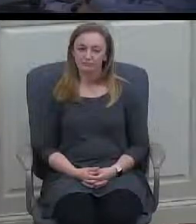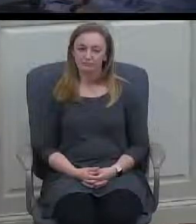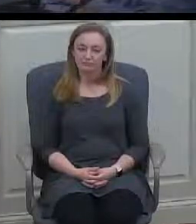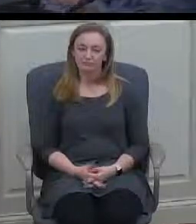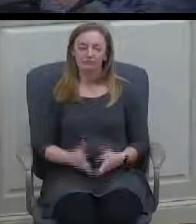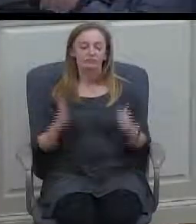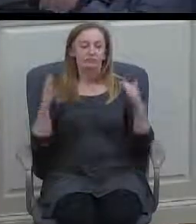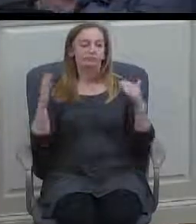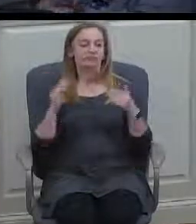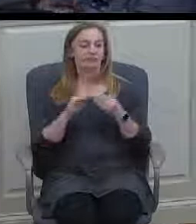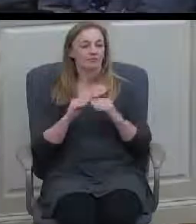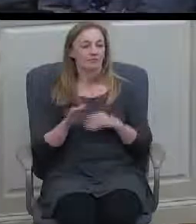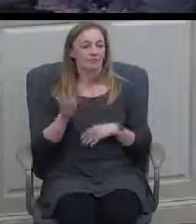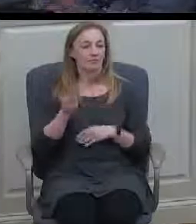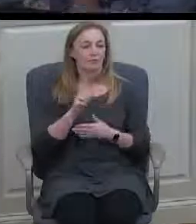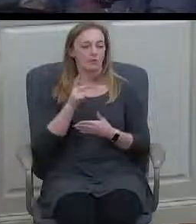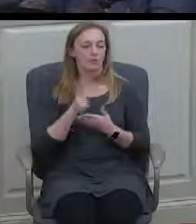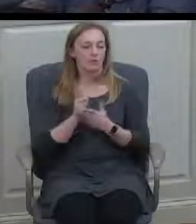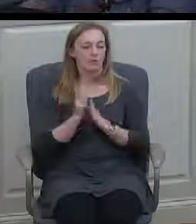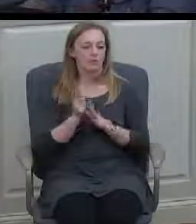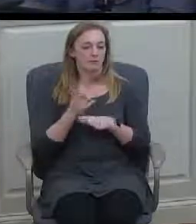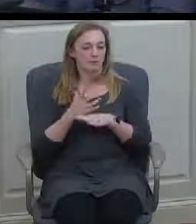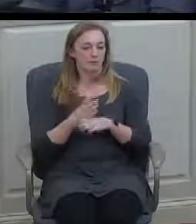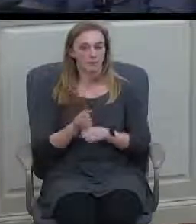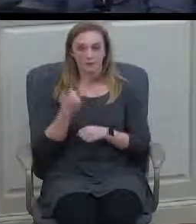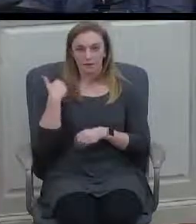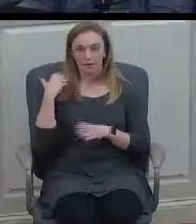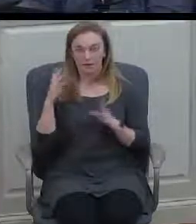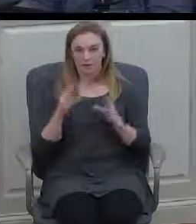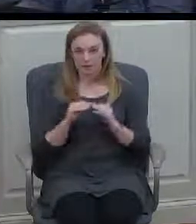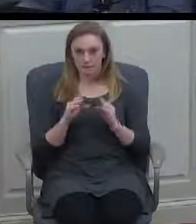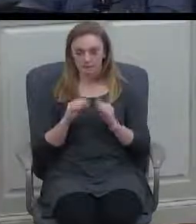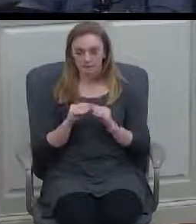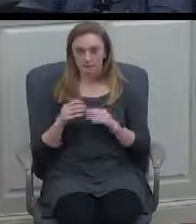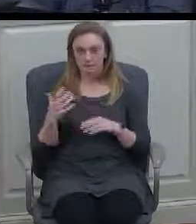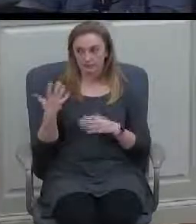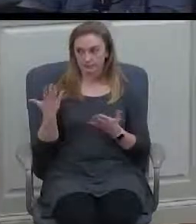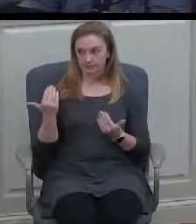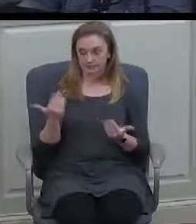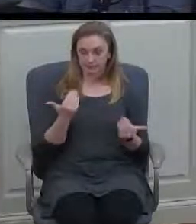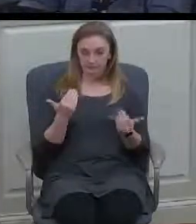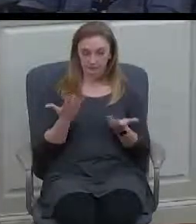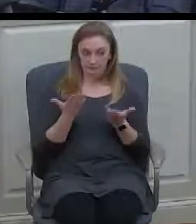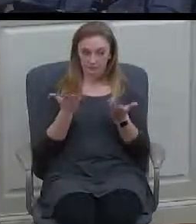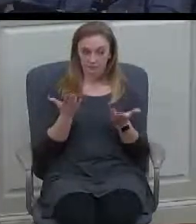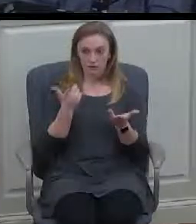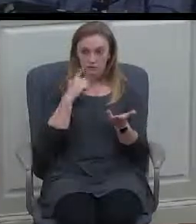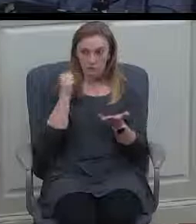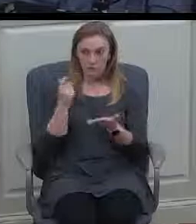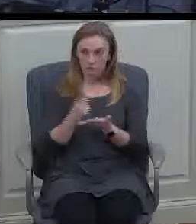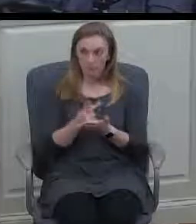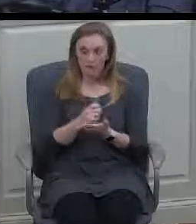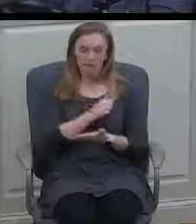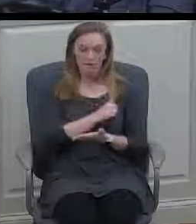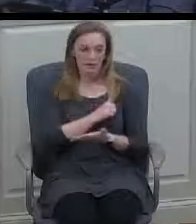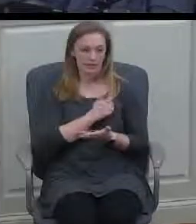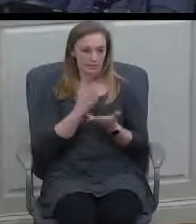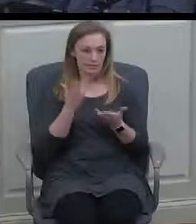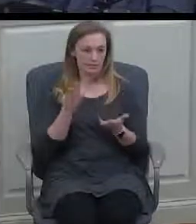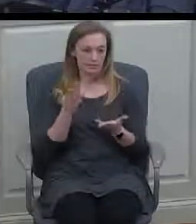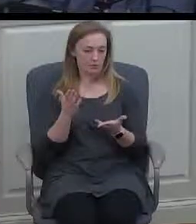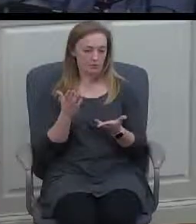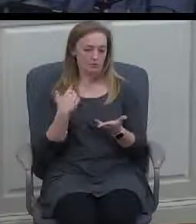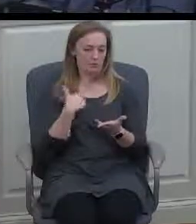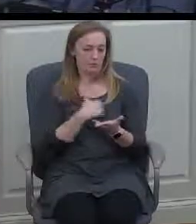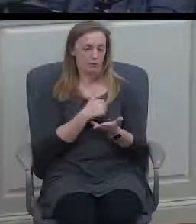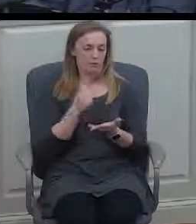Item 4 is approval of the minutes of the previous meeting, and the chair will entertain a motion to approve. So moved to approve the